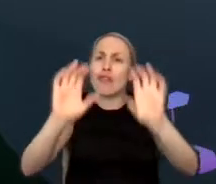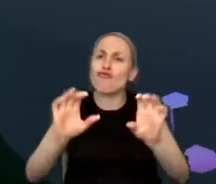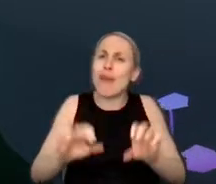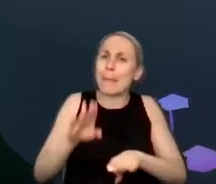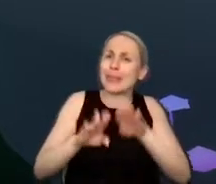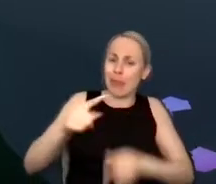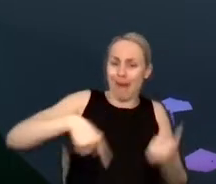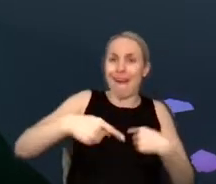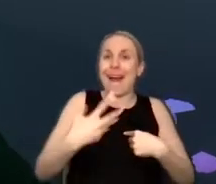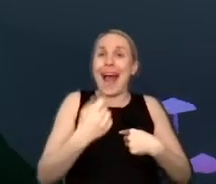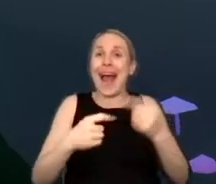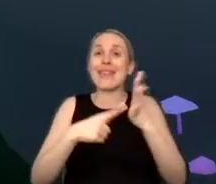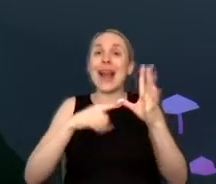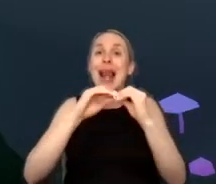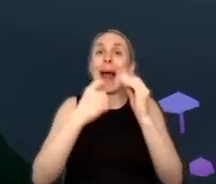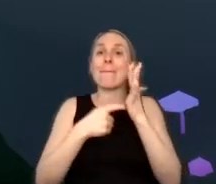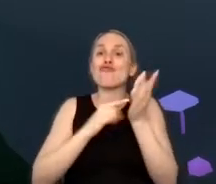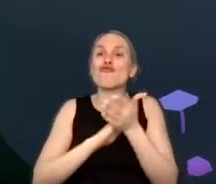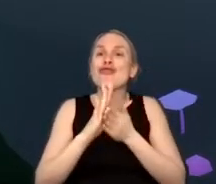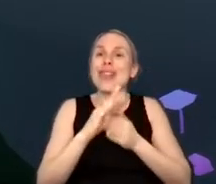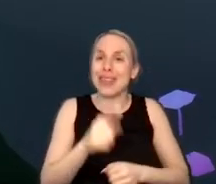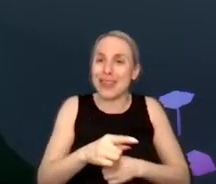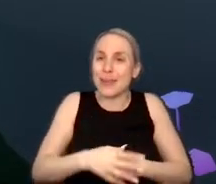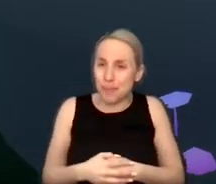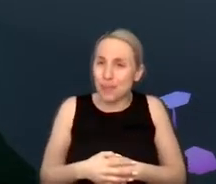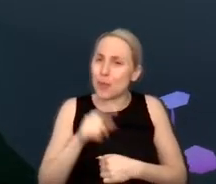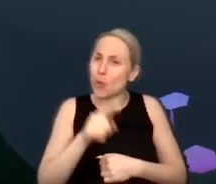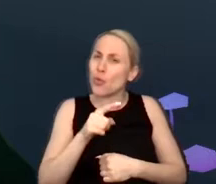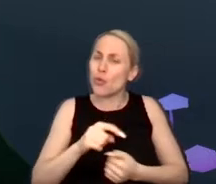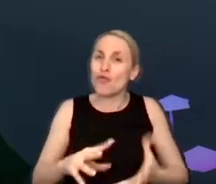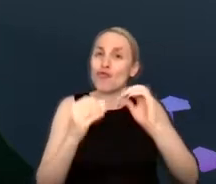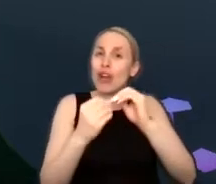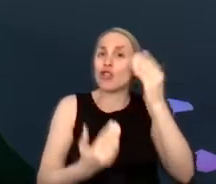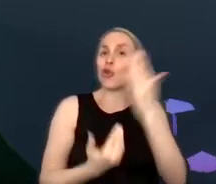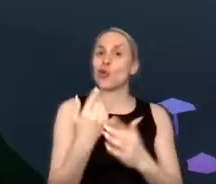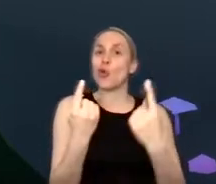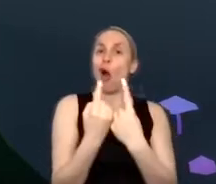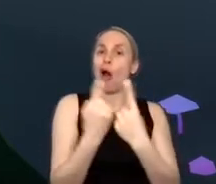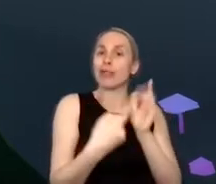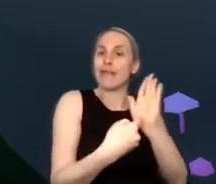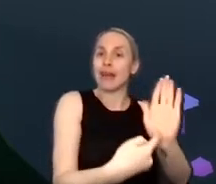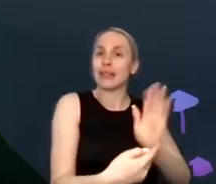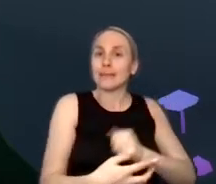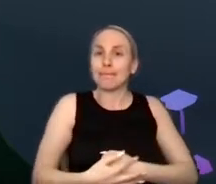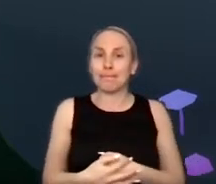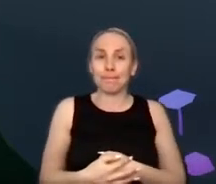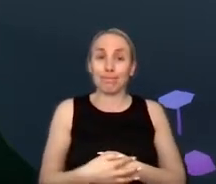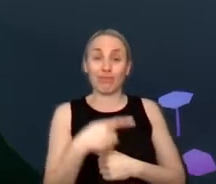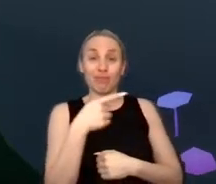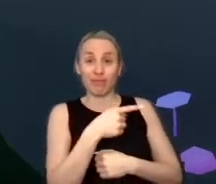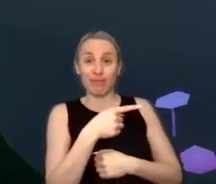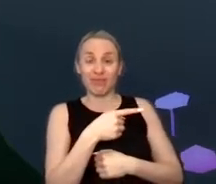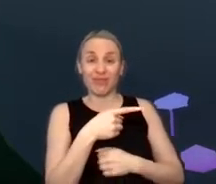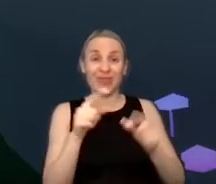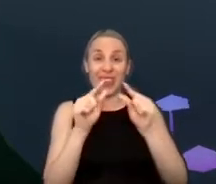of the creation of an artifact. We were talking about this diagram